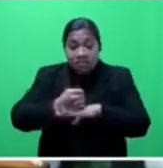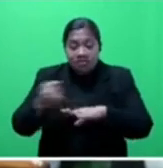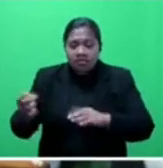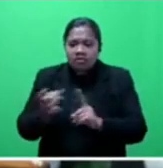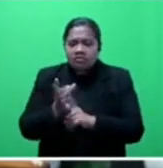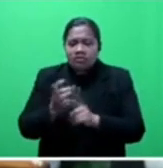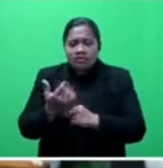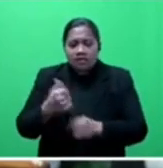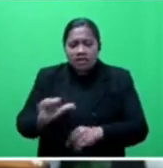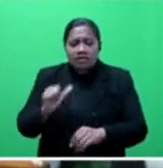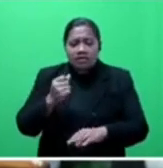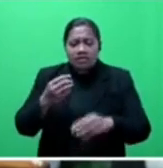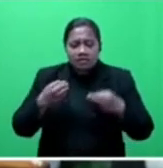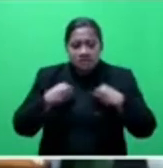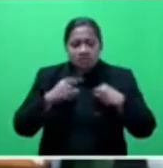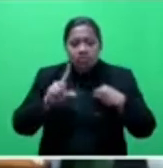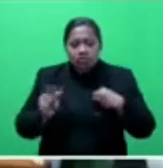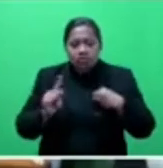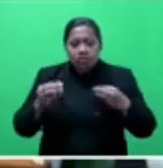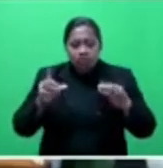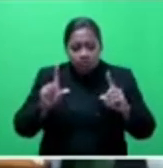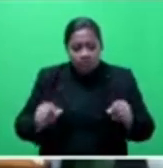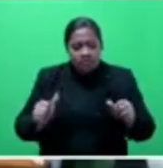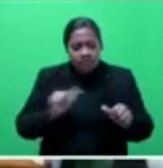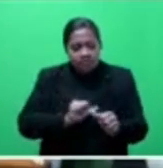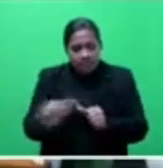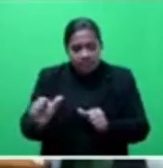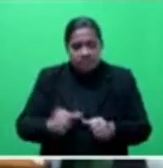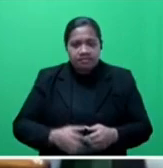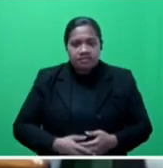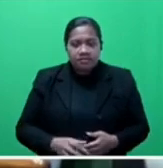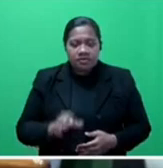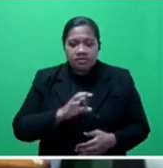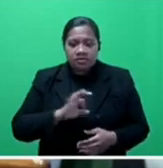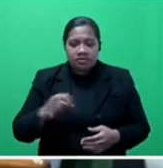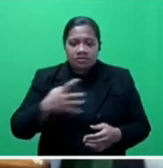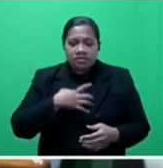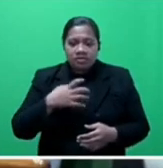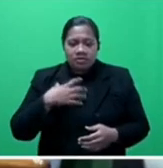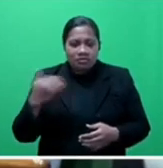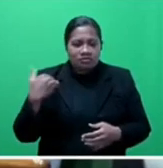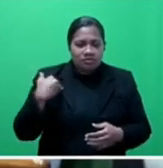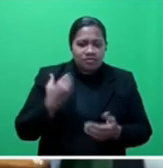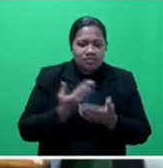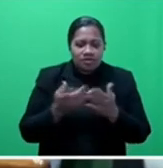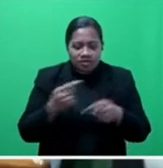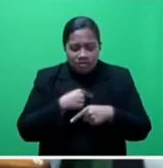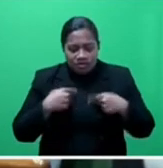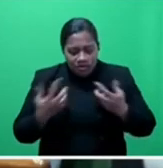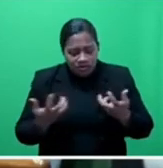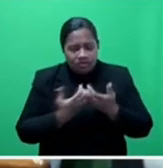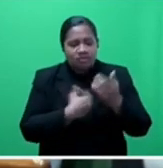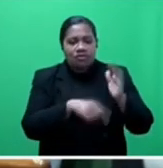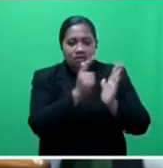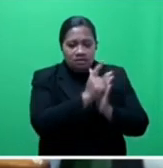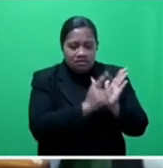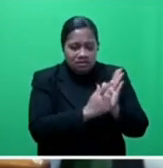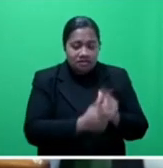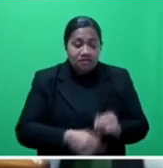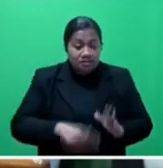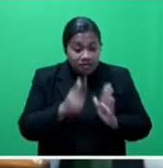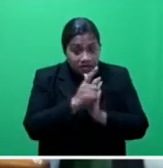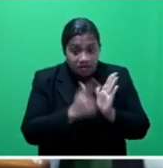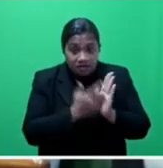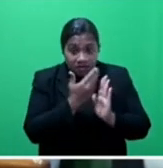do best without much interference by way of restrictive legislation. If there be legislation necessary, they must